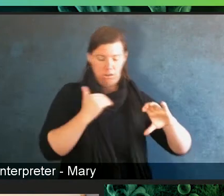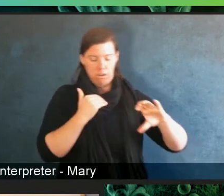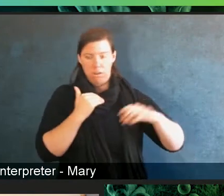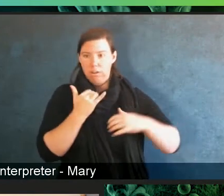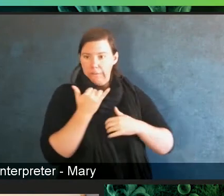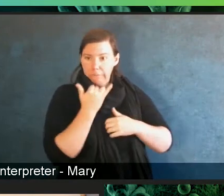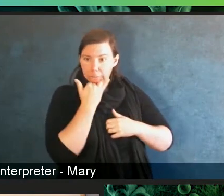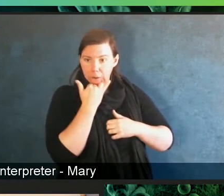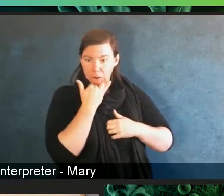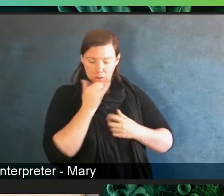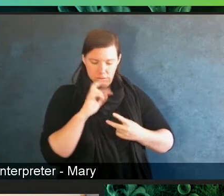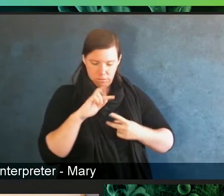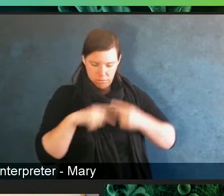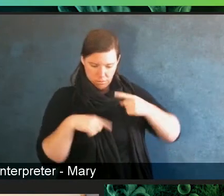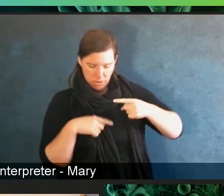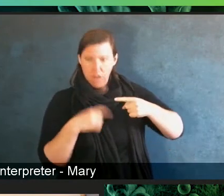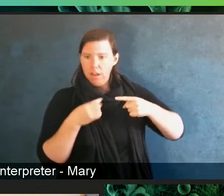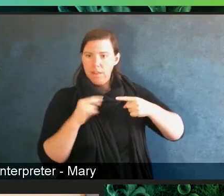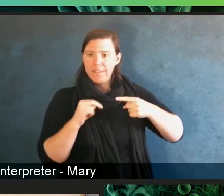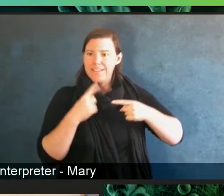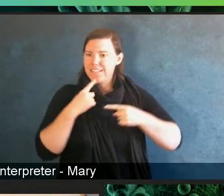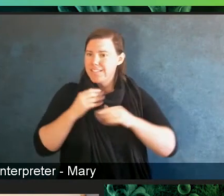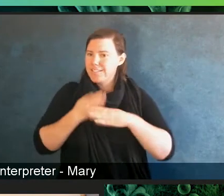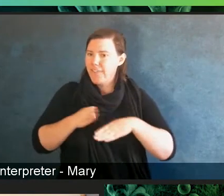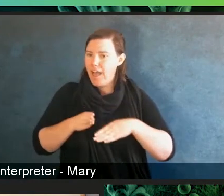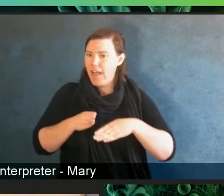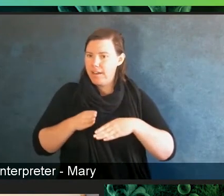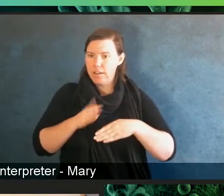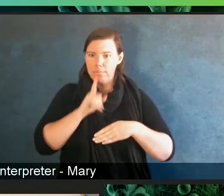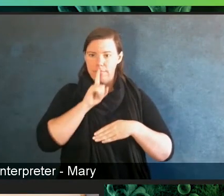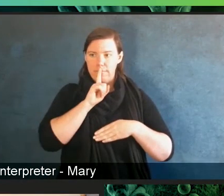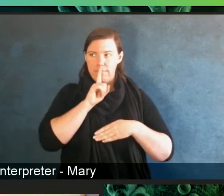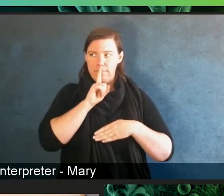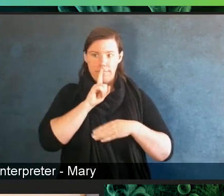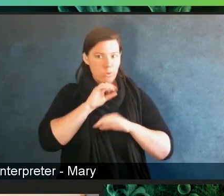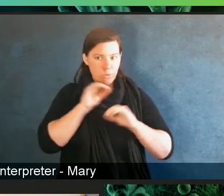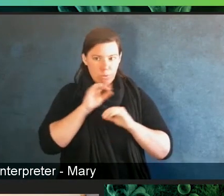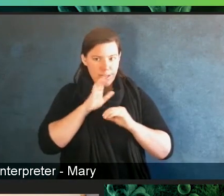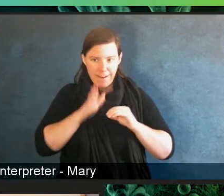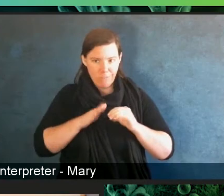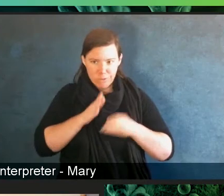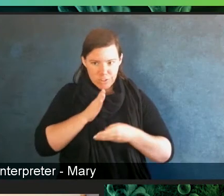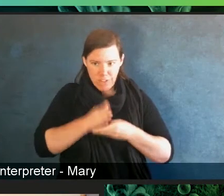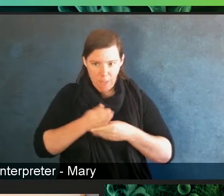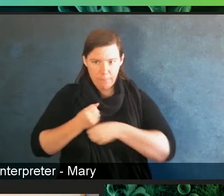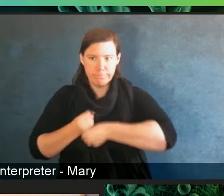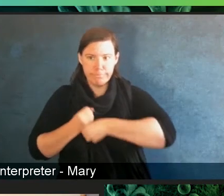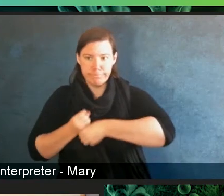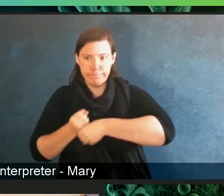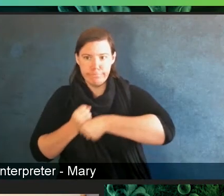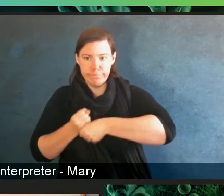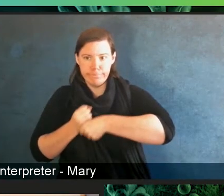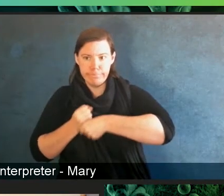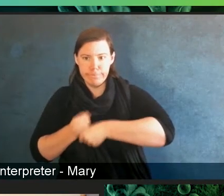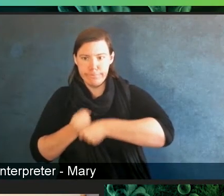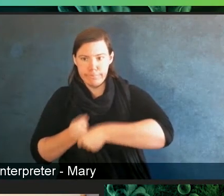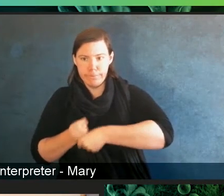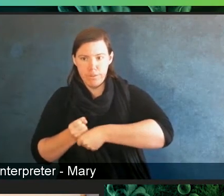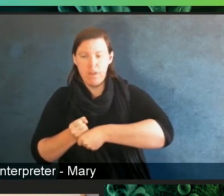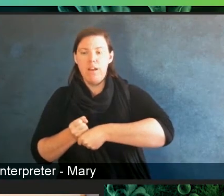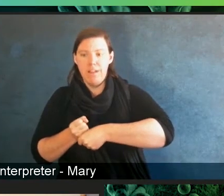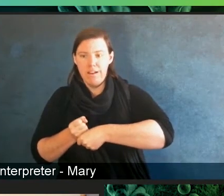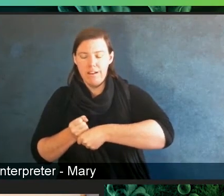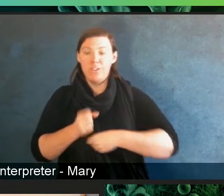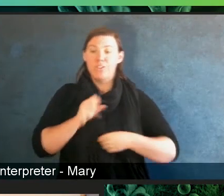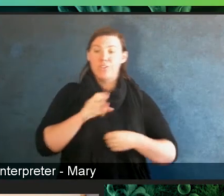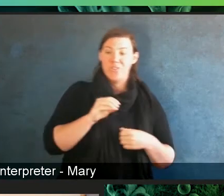in the body, and these cause the process of splicing to go wrong, so that your message, which is supposed to say, only make more blood cells if you need them, starts saying,